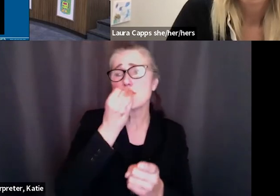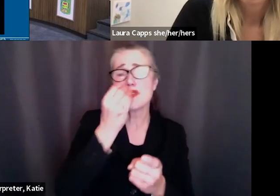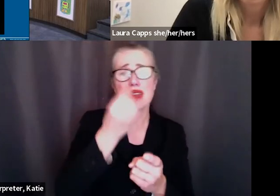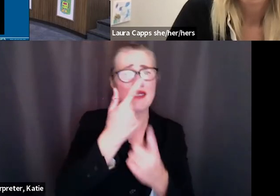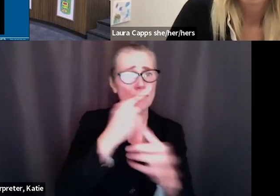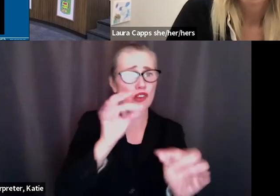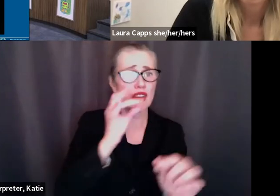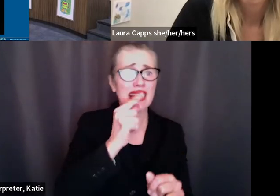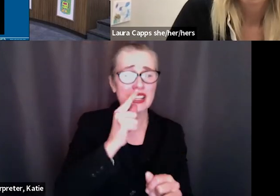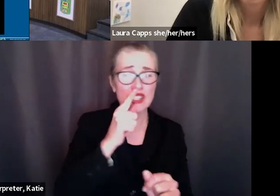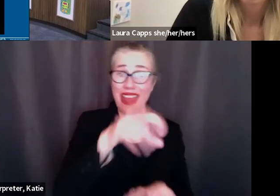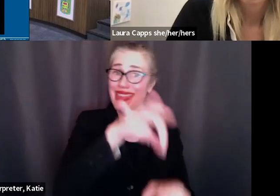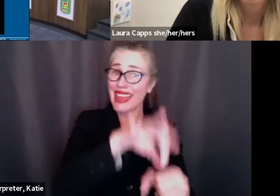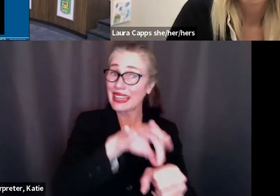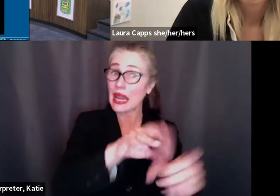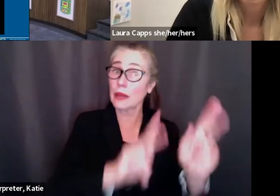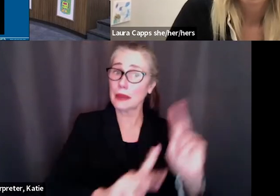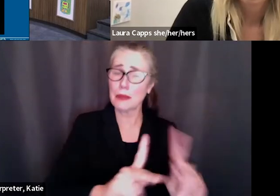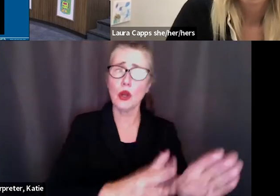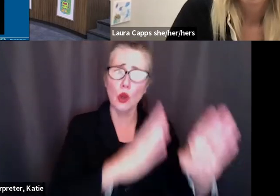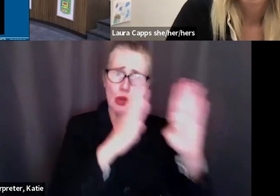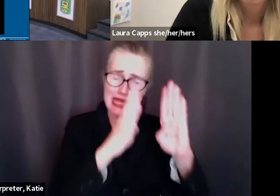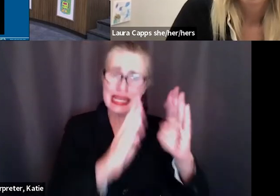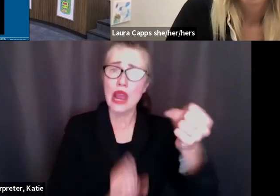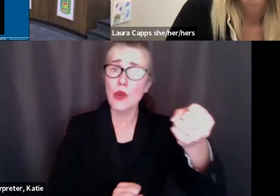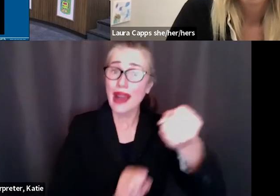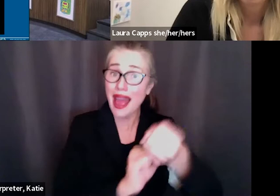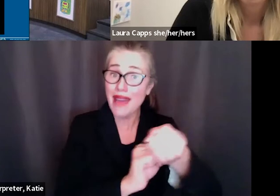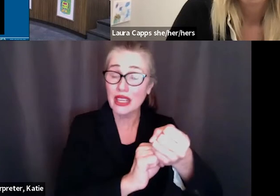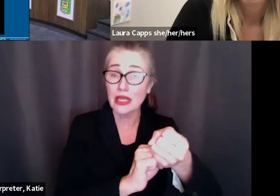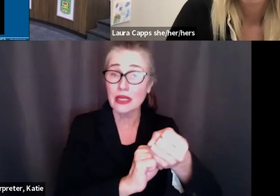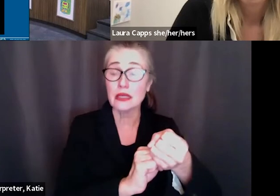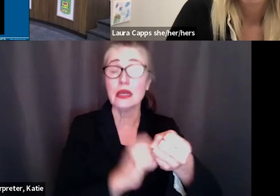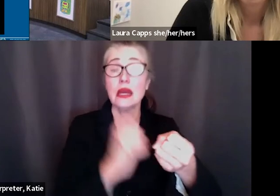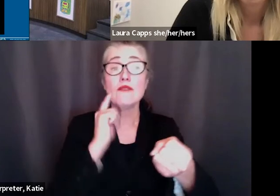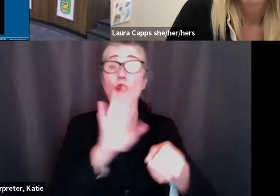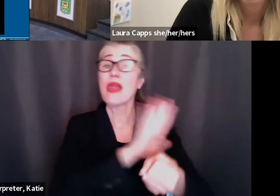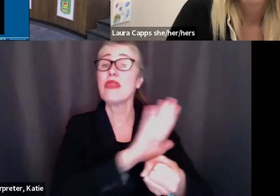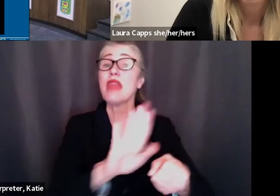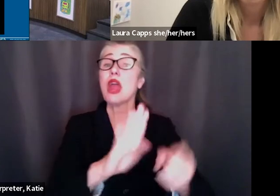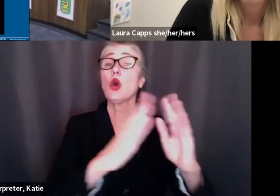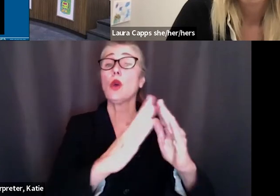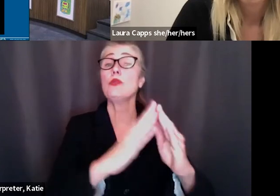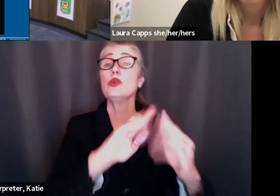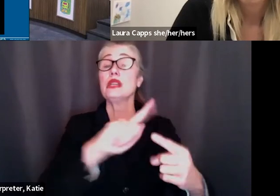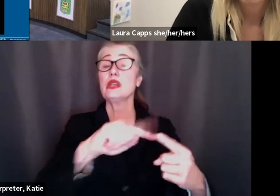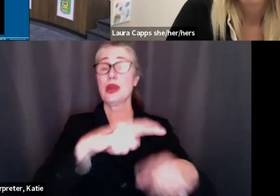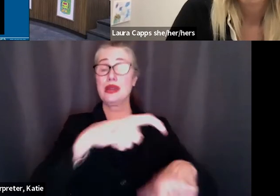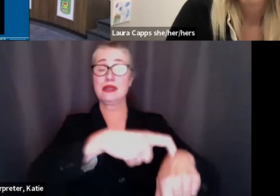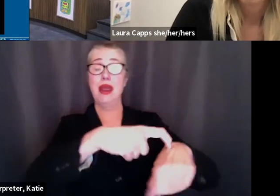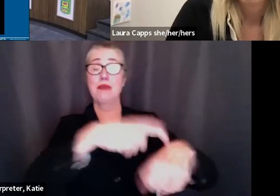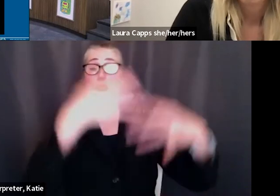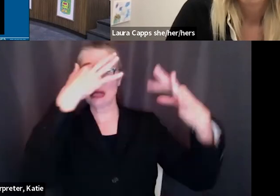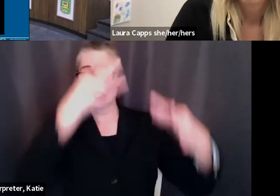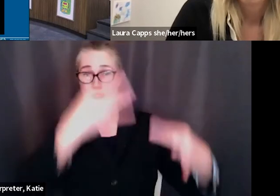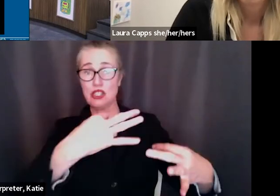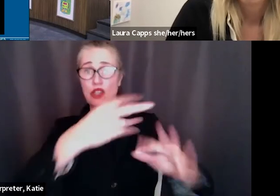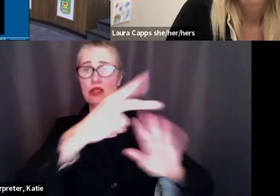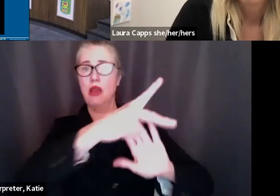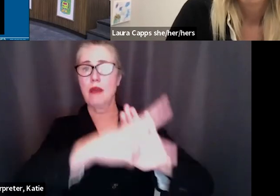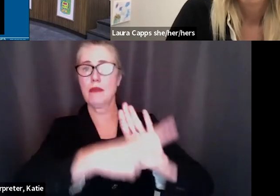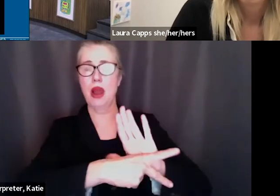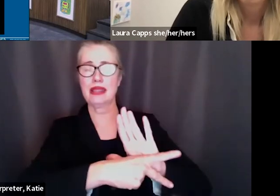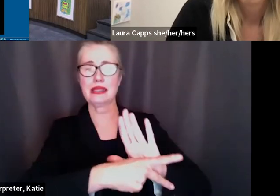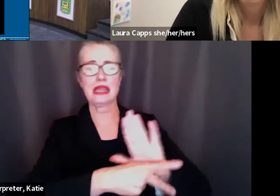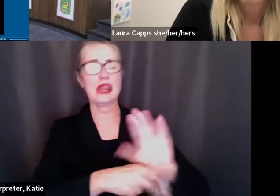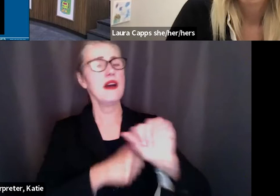only listen but also advocate in the favor of the communities when making decisions in accordance with the california writing